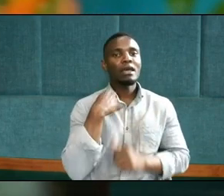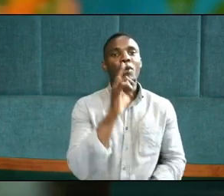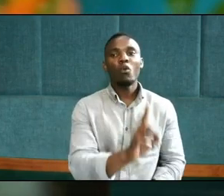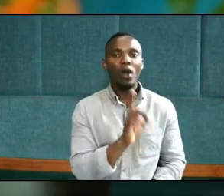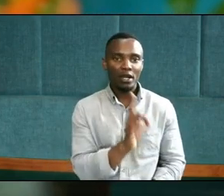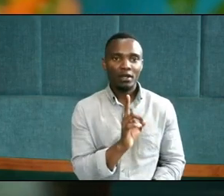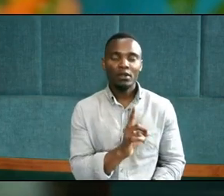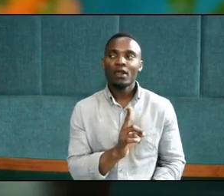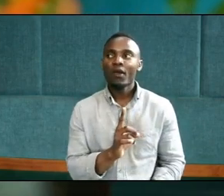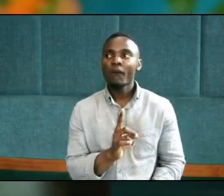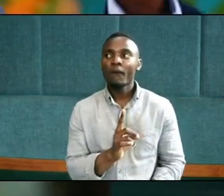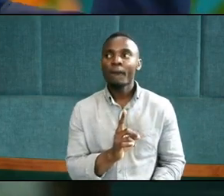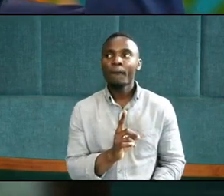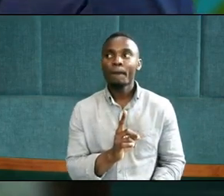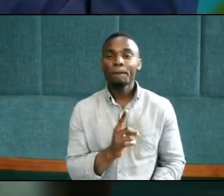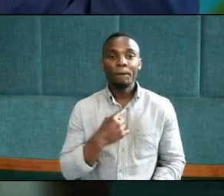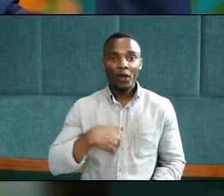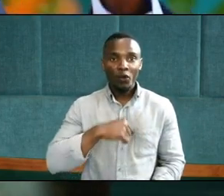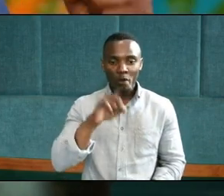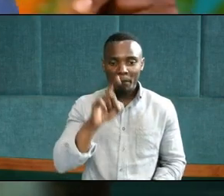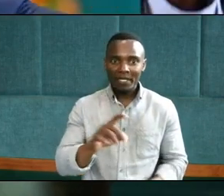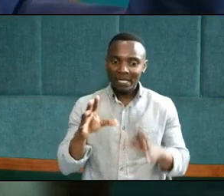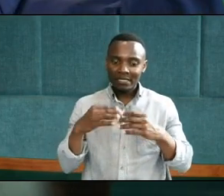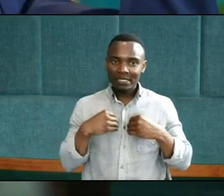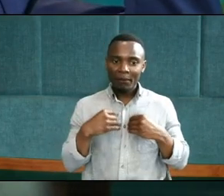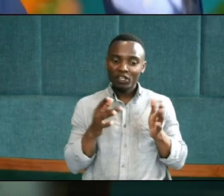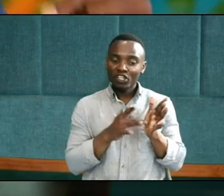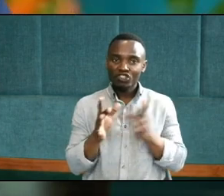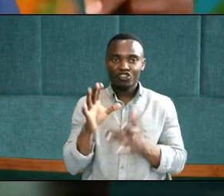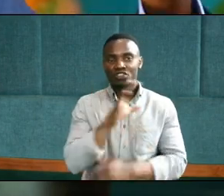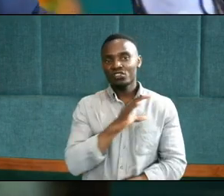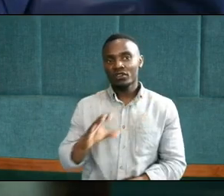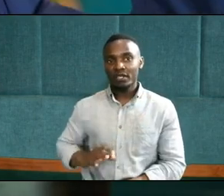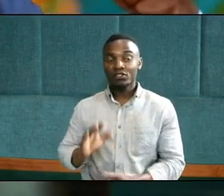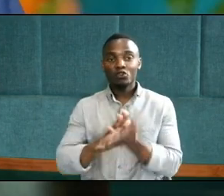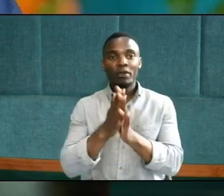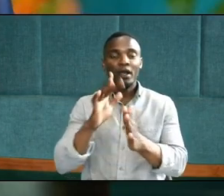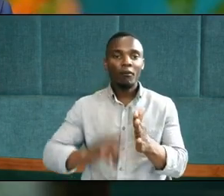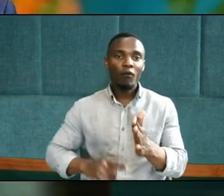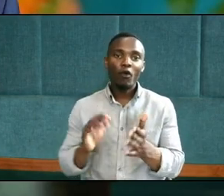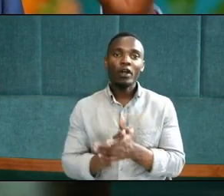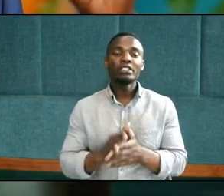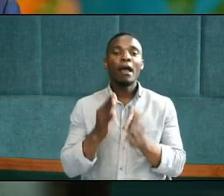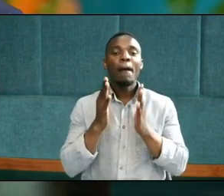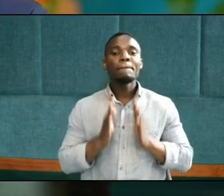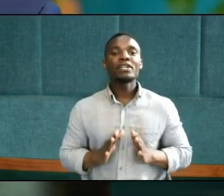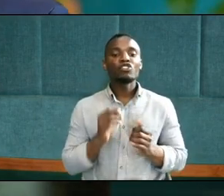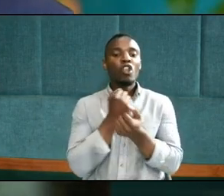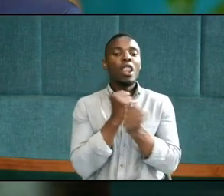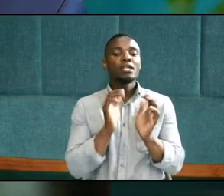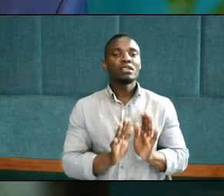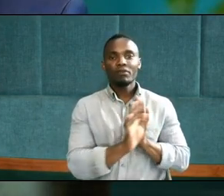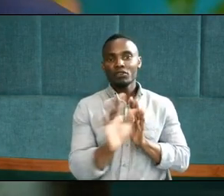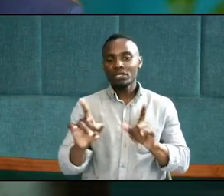number one responsibility, is that you accept Jesus Christ as your personal Savior and live